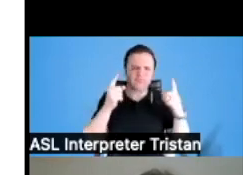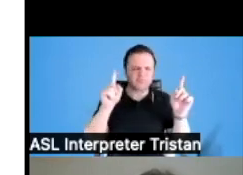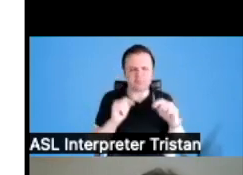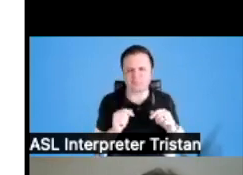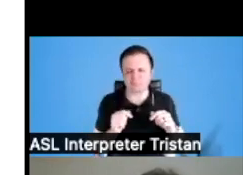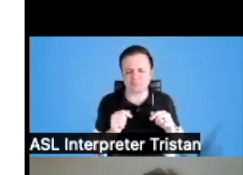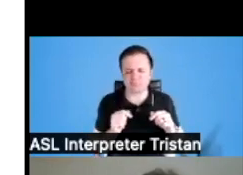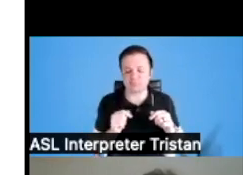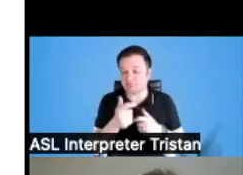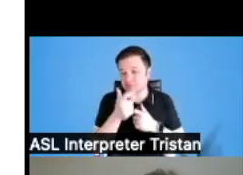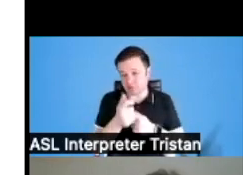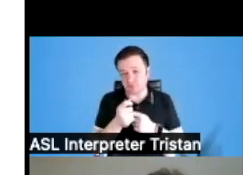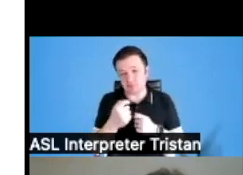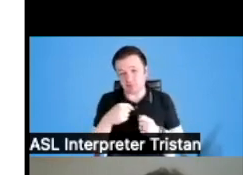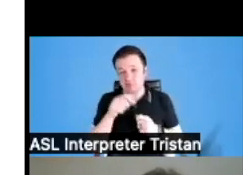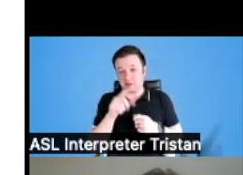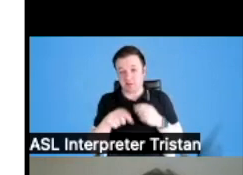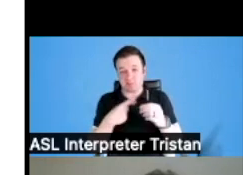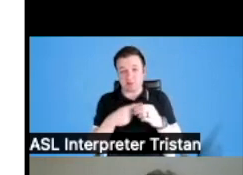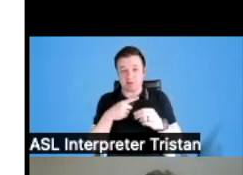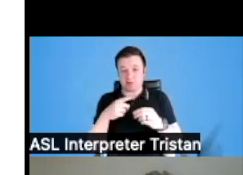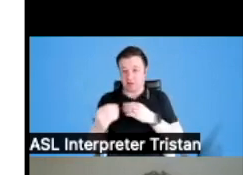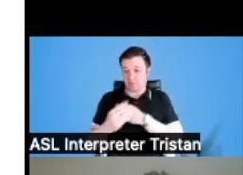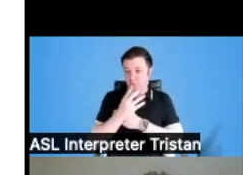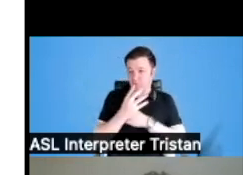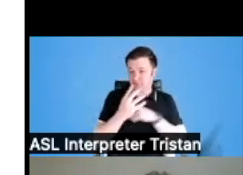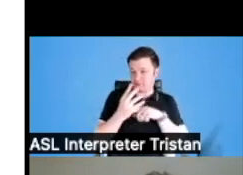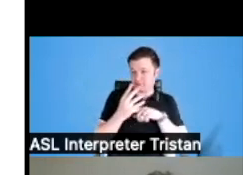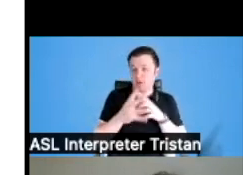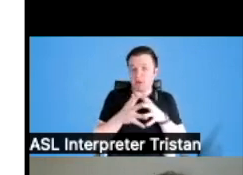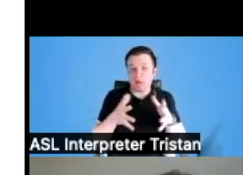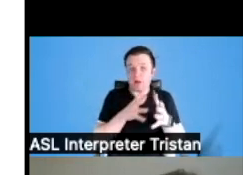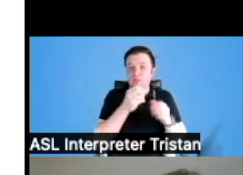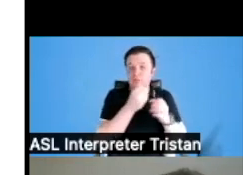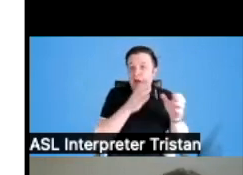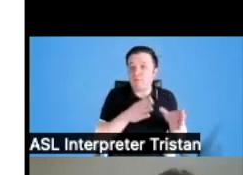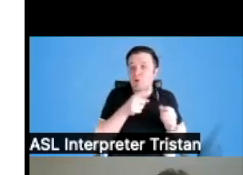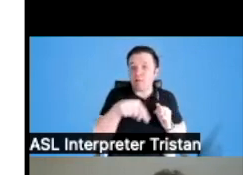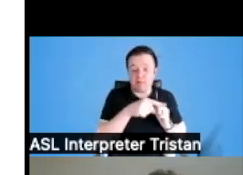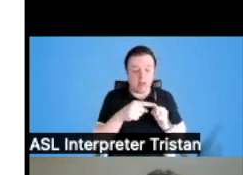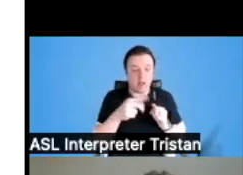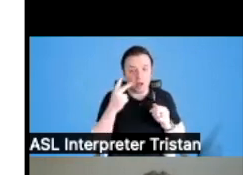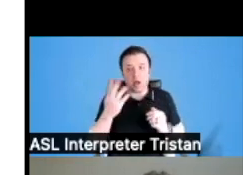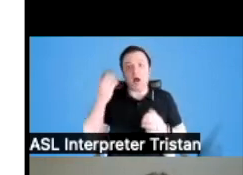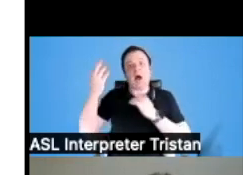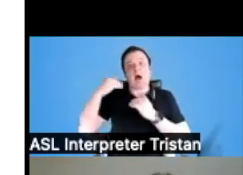Fascinatingly, when we asked about influences, a lot of survivors immediately harkened back to early in